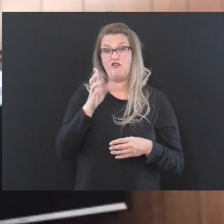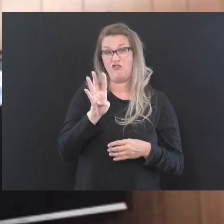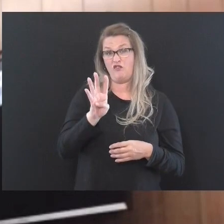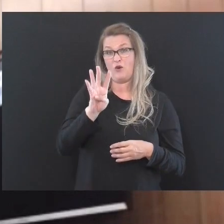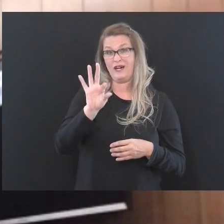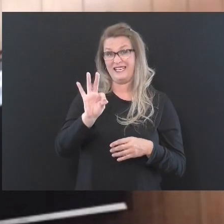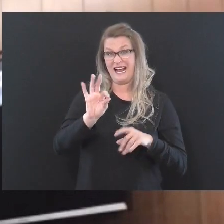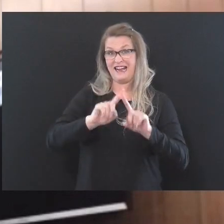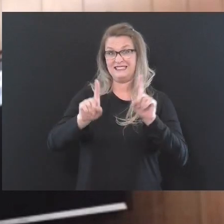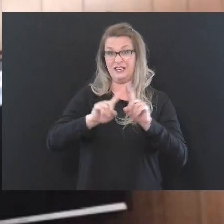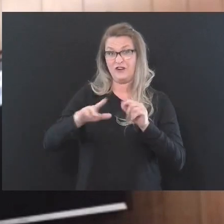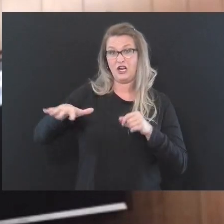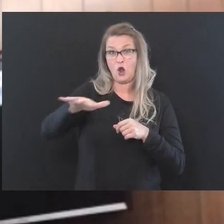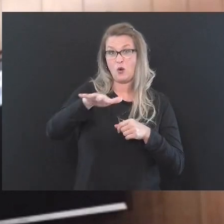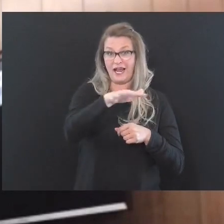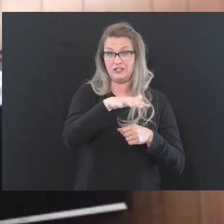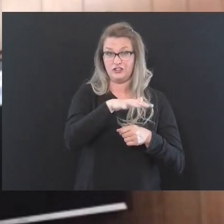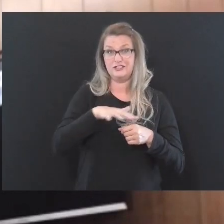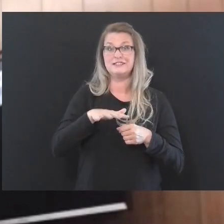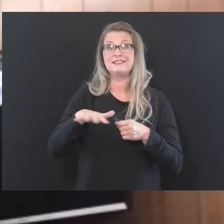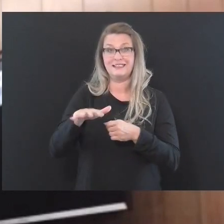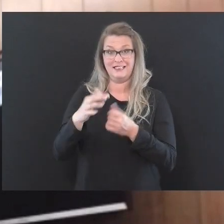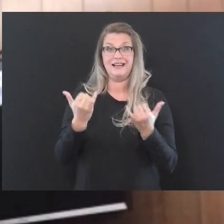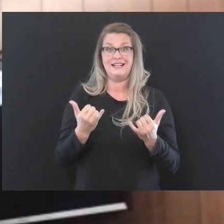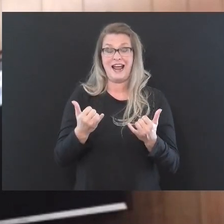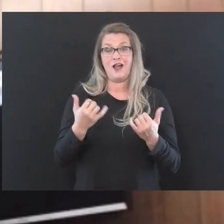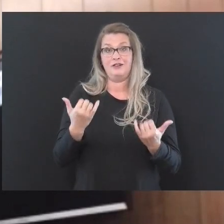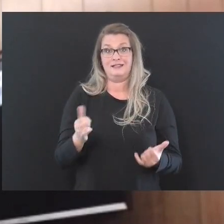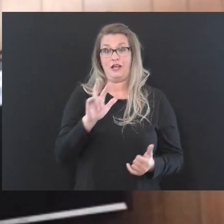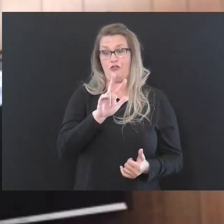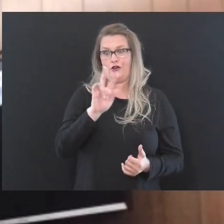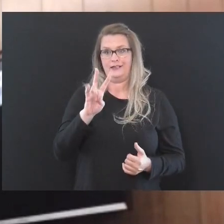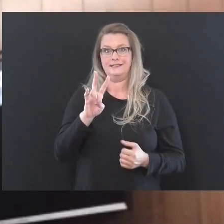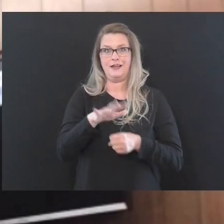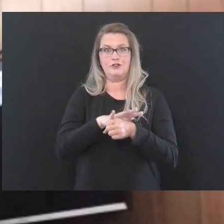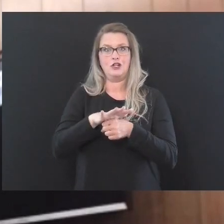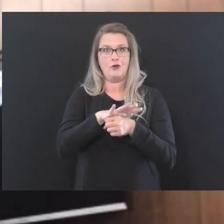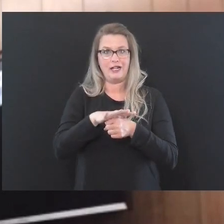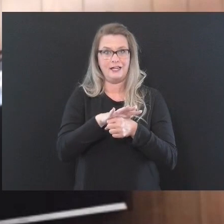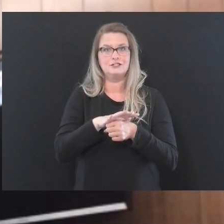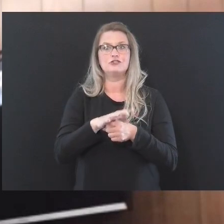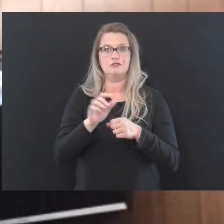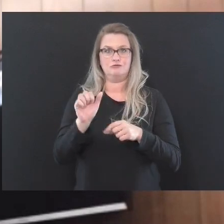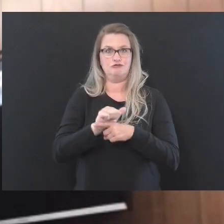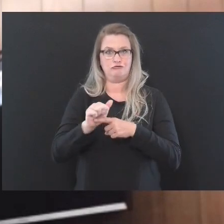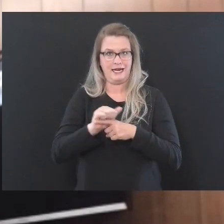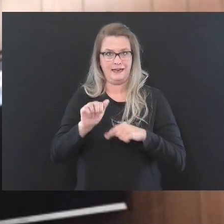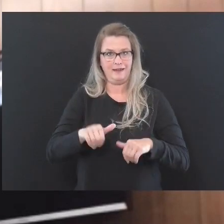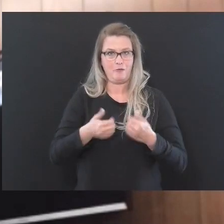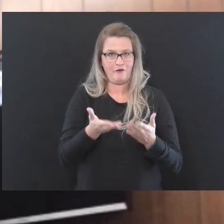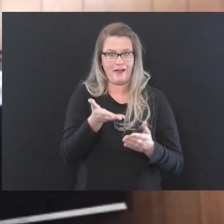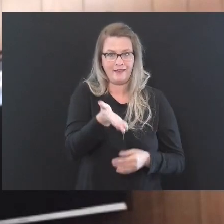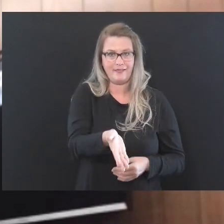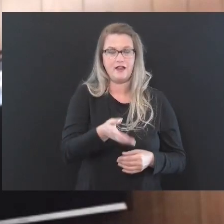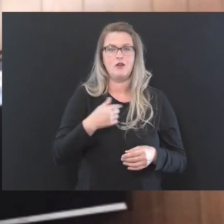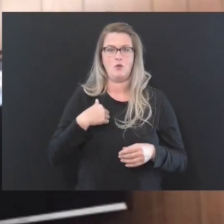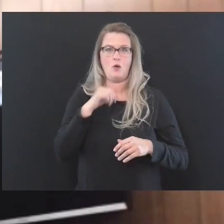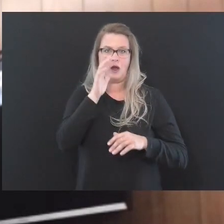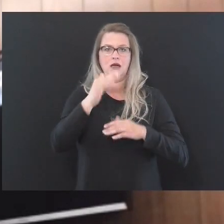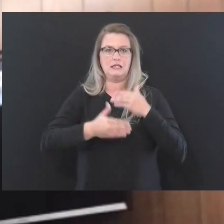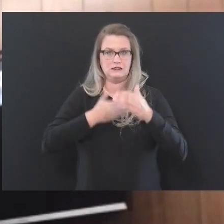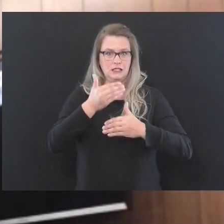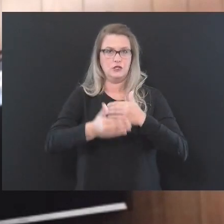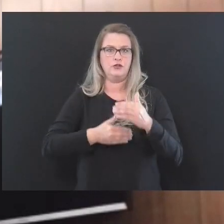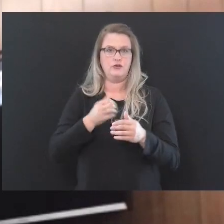49 locations. Today, they're conducting training at 37 locations and will be continuing to work throughout the next